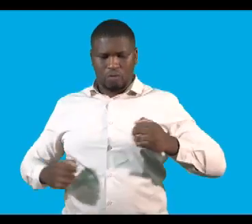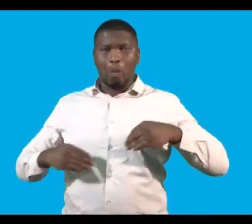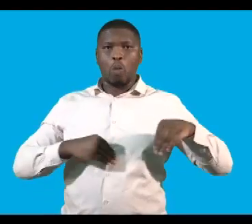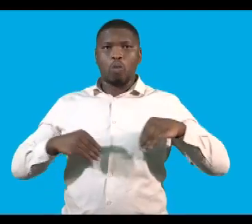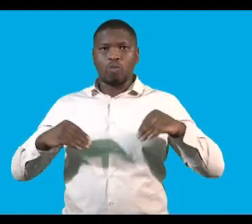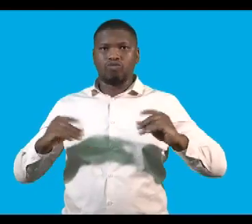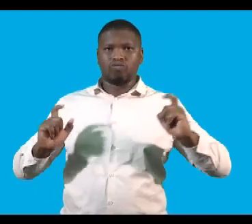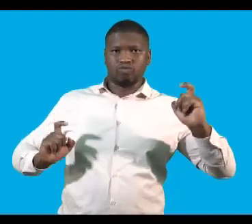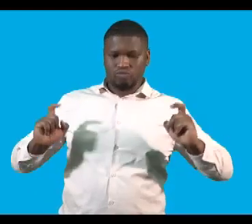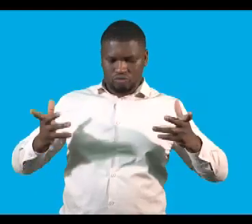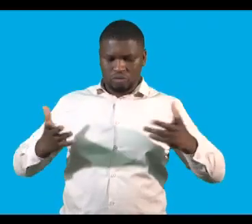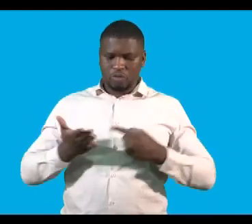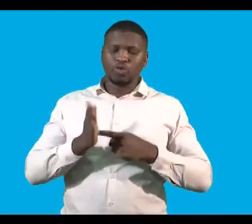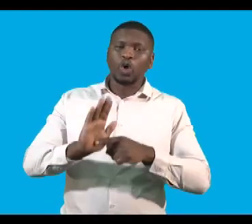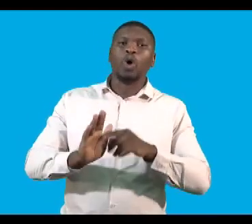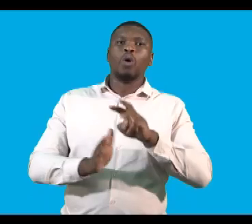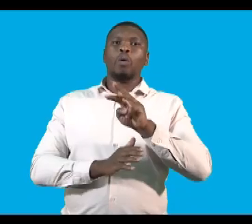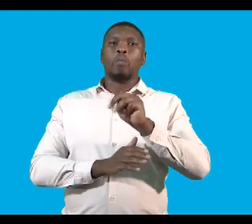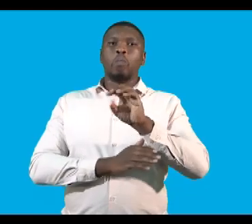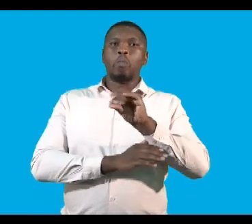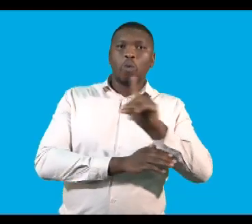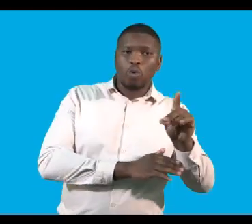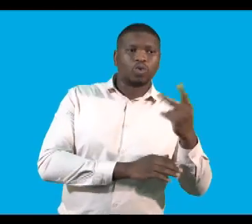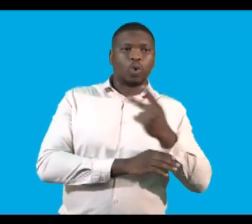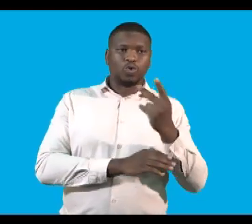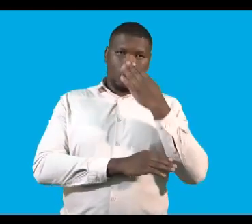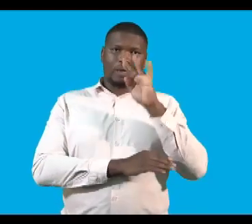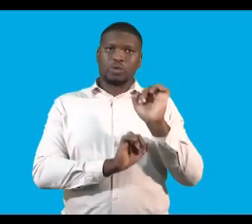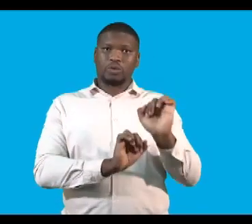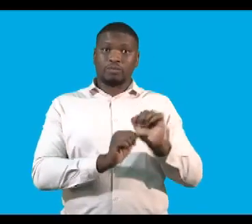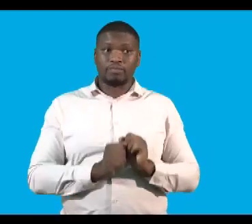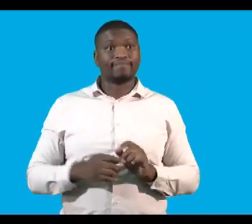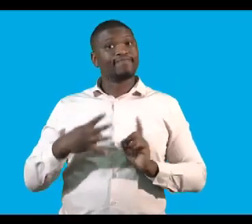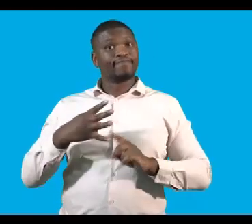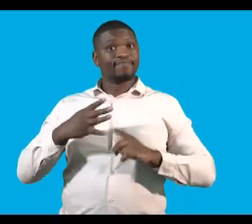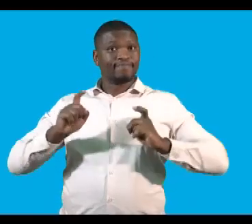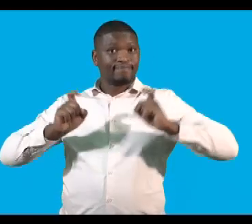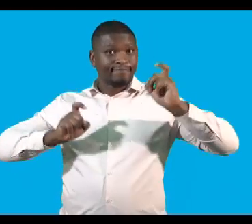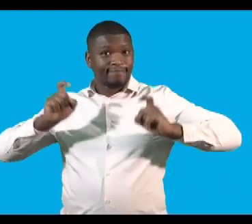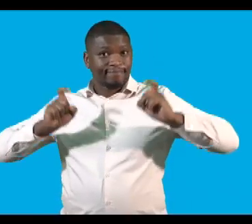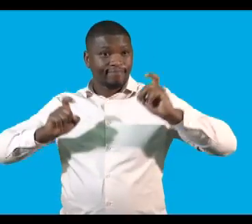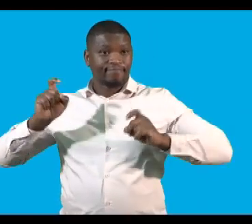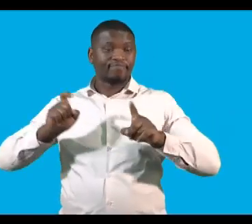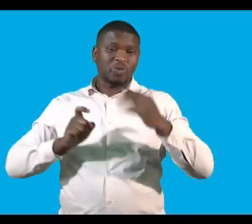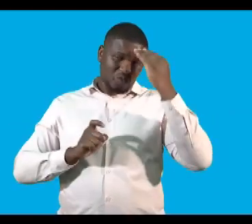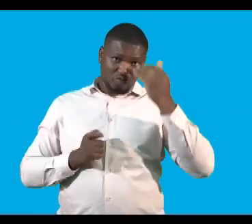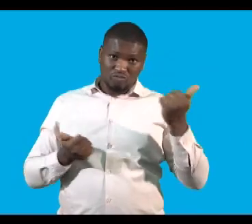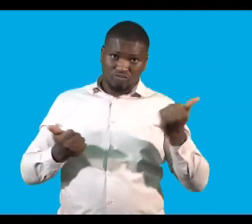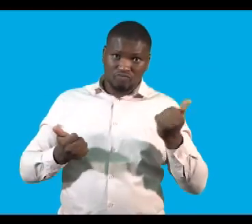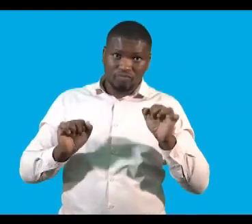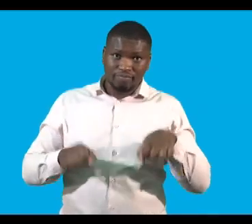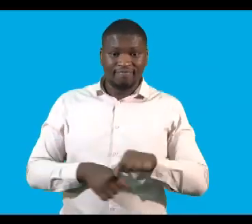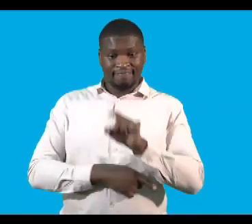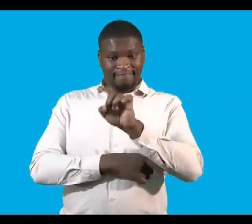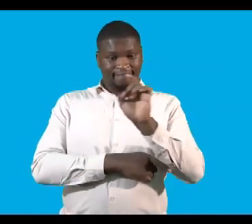movement, and gestures that communicate mood and attitude. Facial expressions is also something that you're familiar